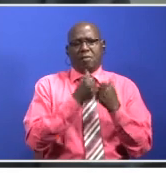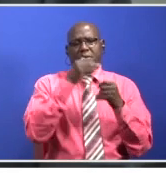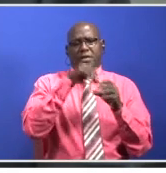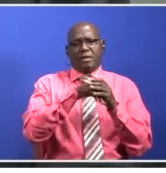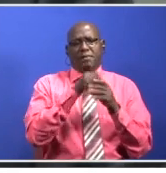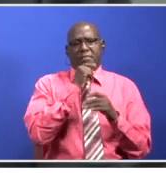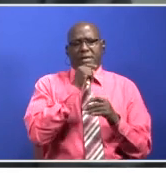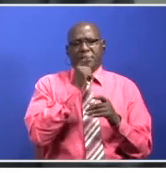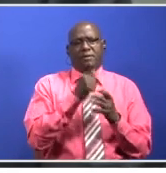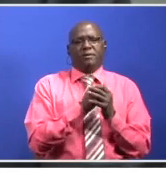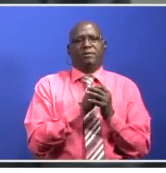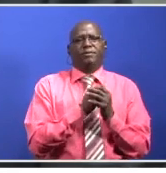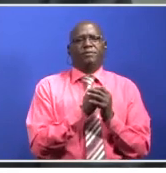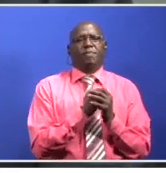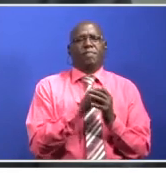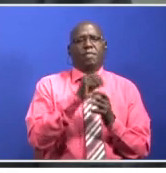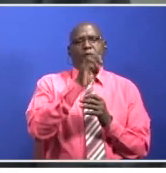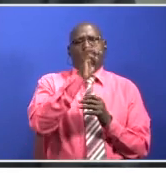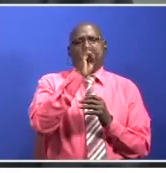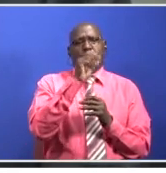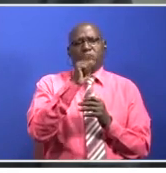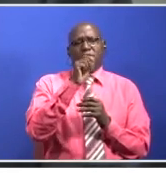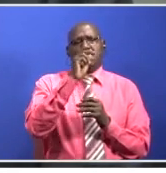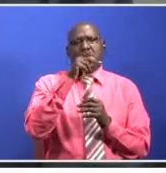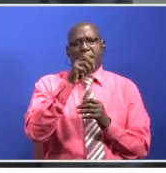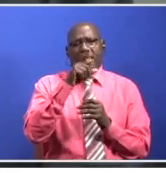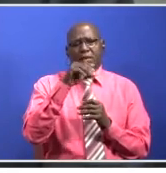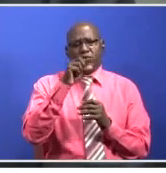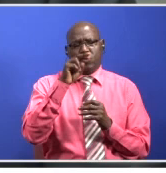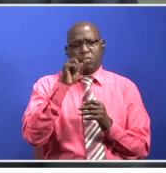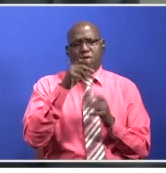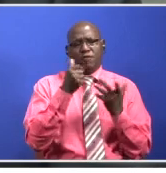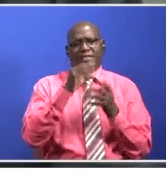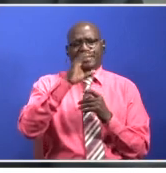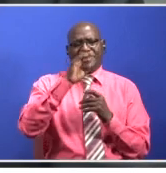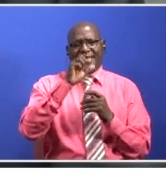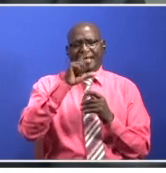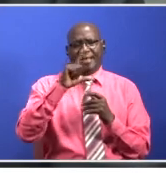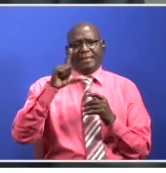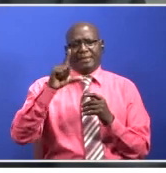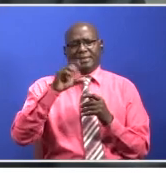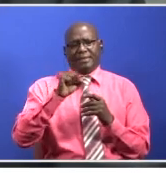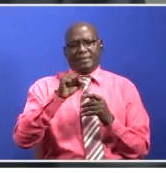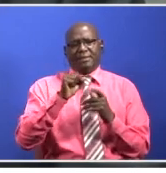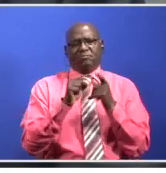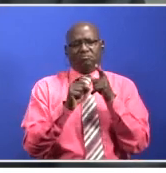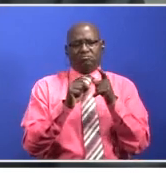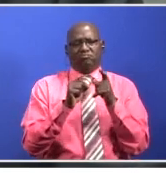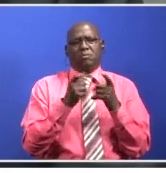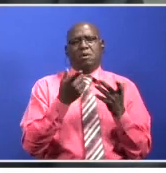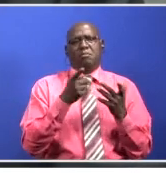abnormal multiplication of cells, and they are abnormal because of what? Because they don't observe or they